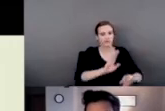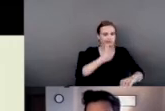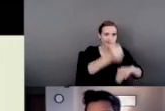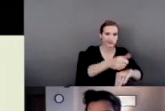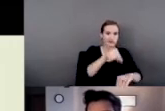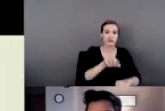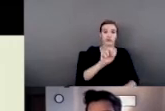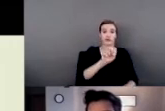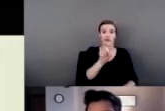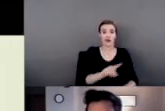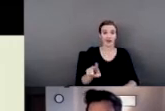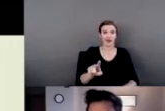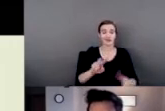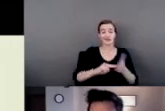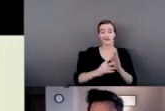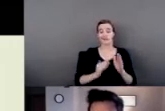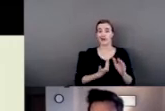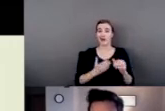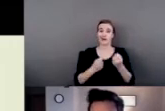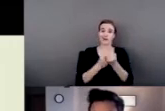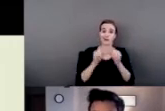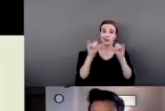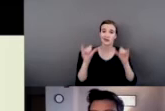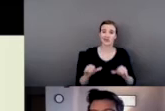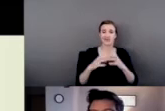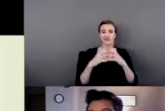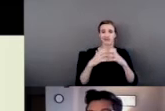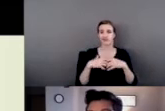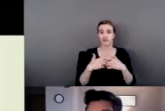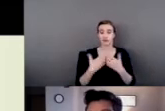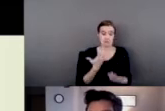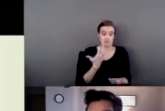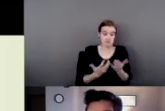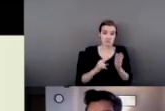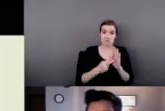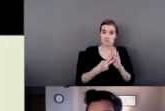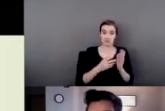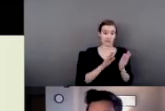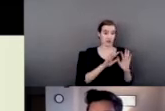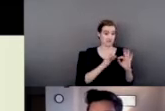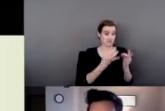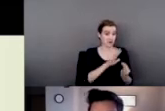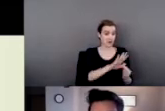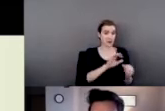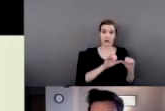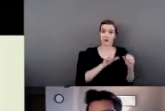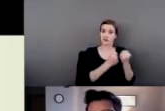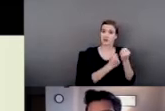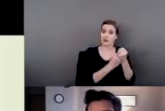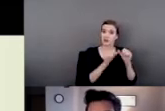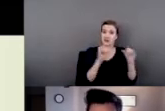systems, whether it be the support system in our family or even within our community. Like everything is